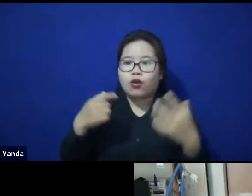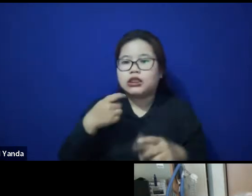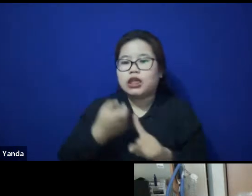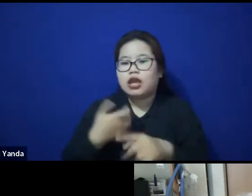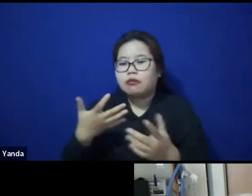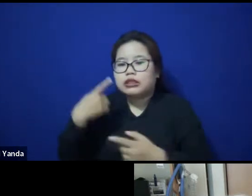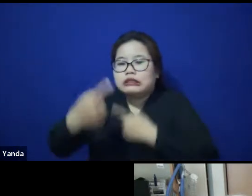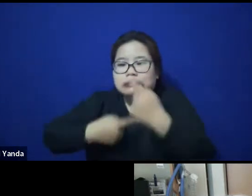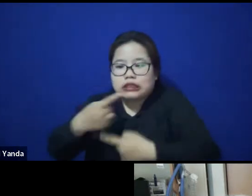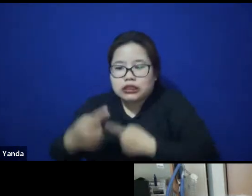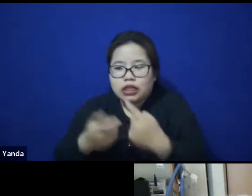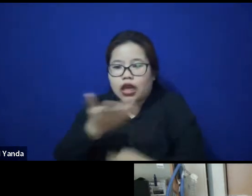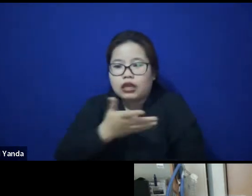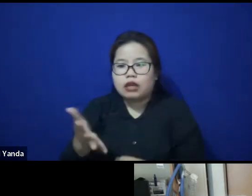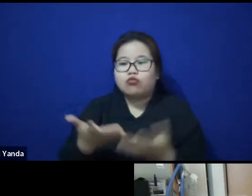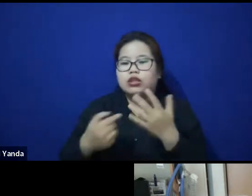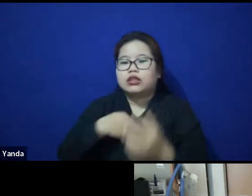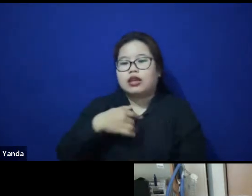are.